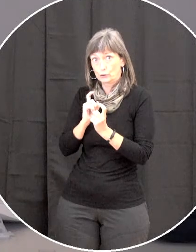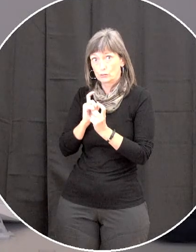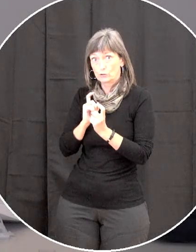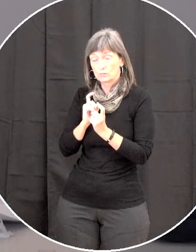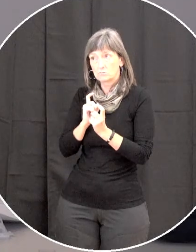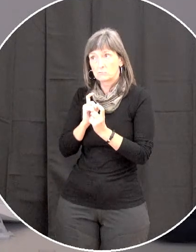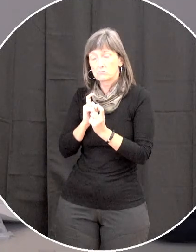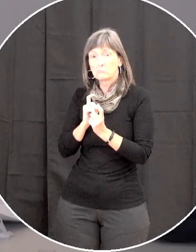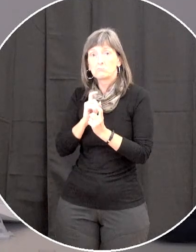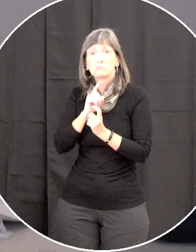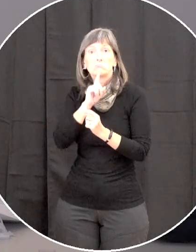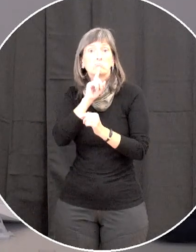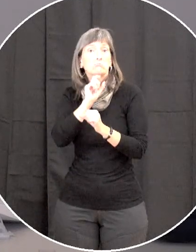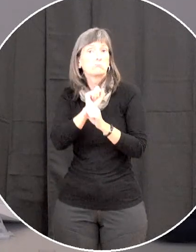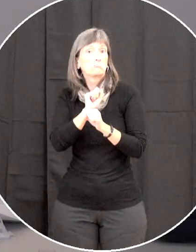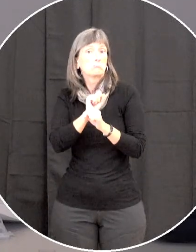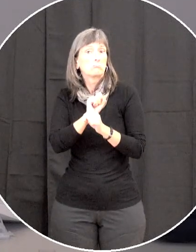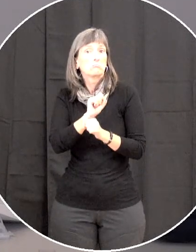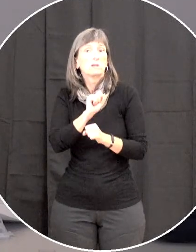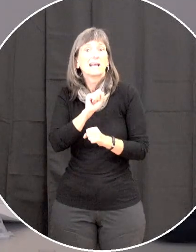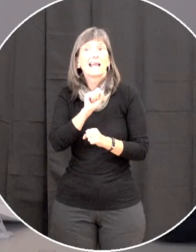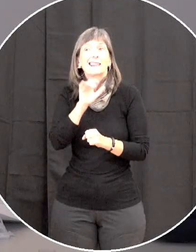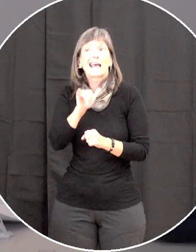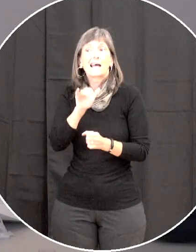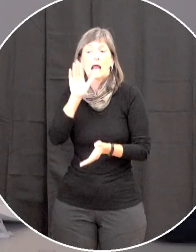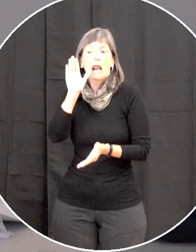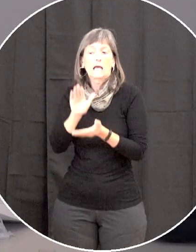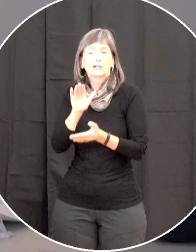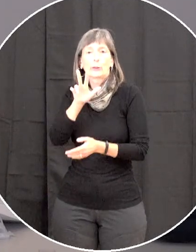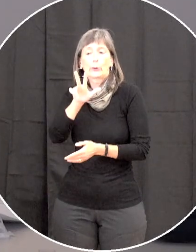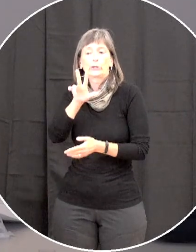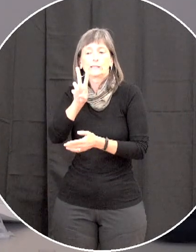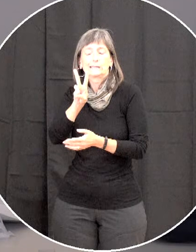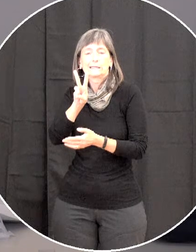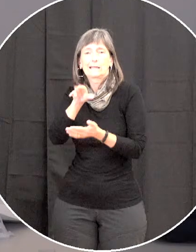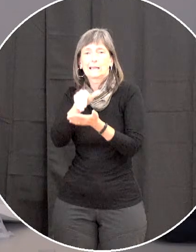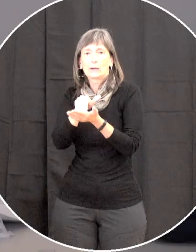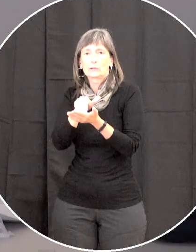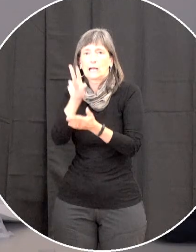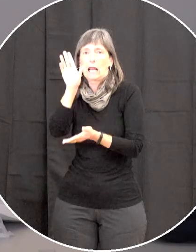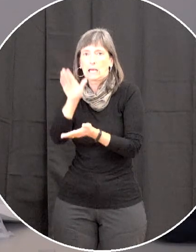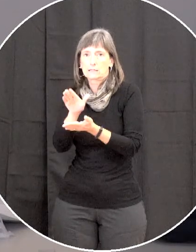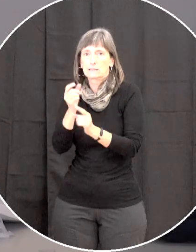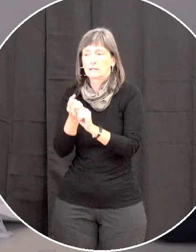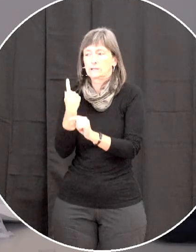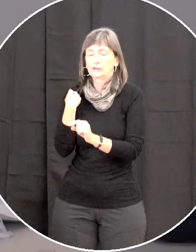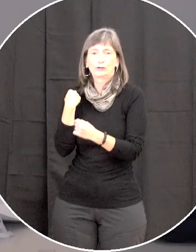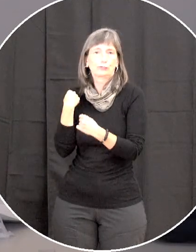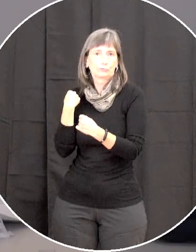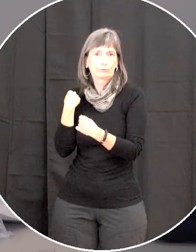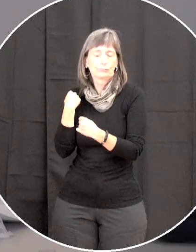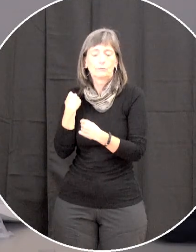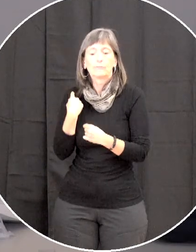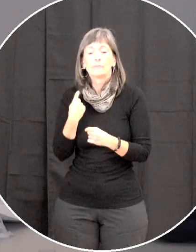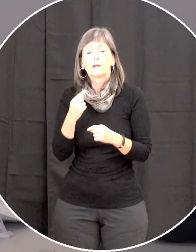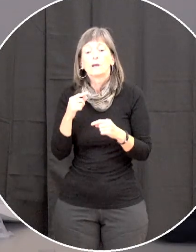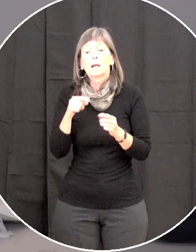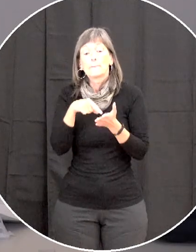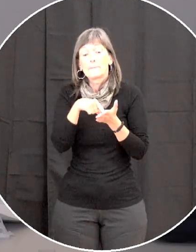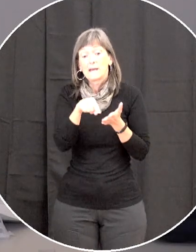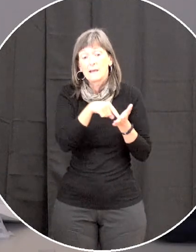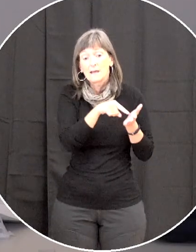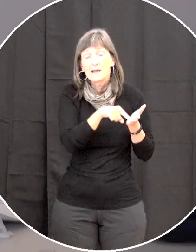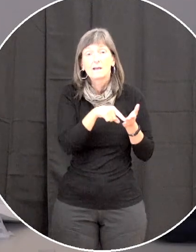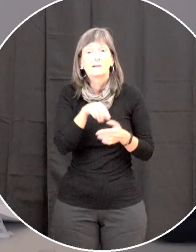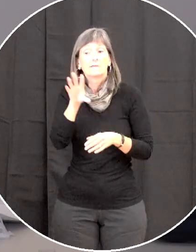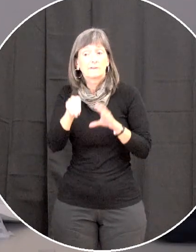a $36,000 decrease in the prior year. Proceeds from payroll 50-50 draw